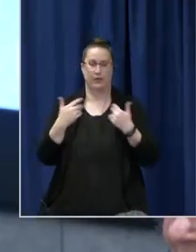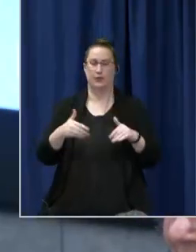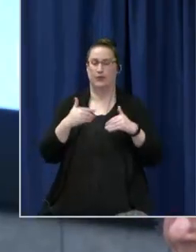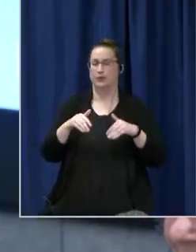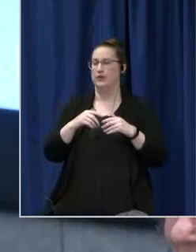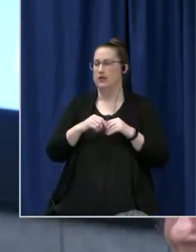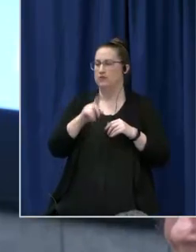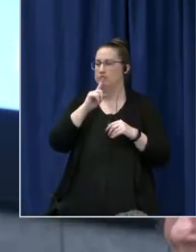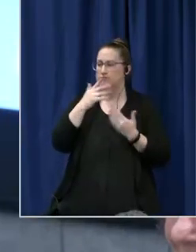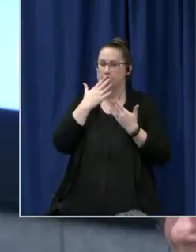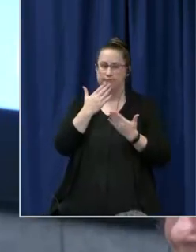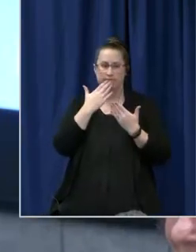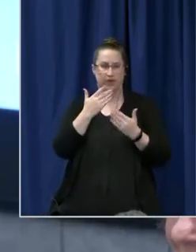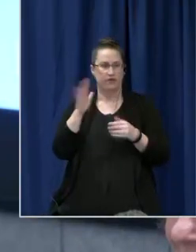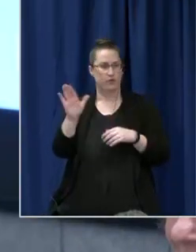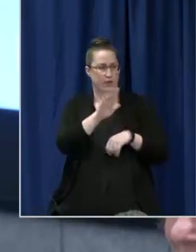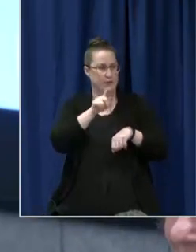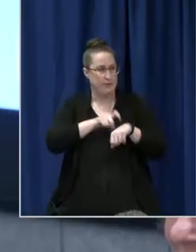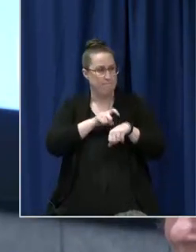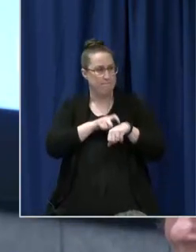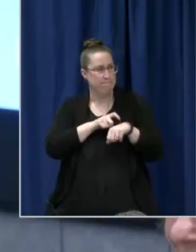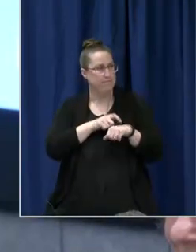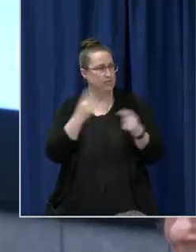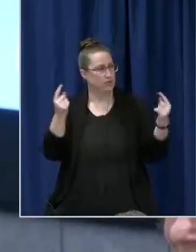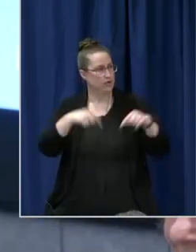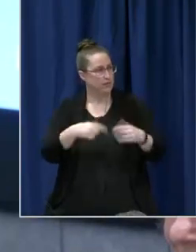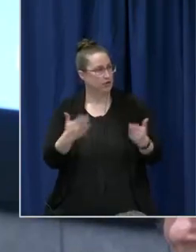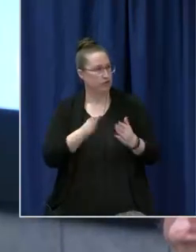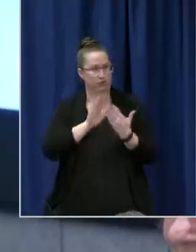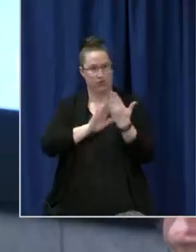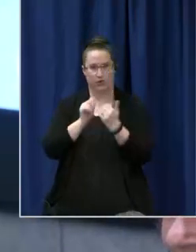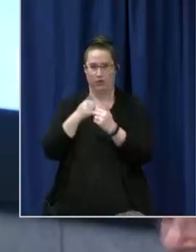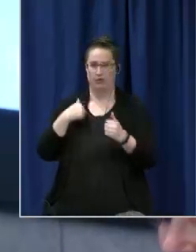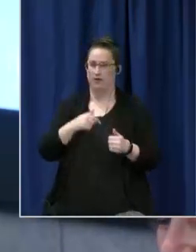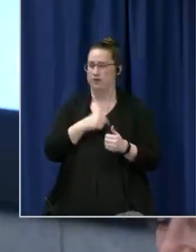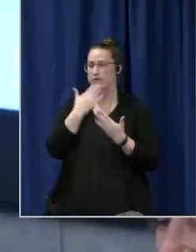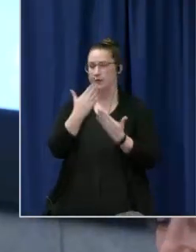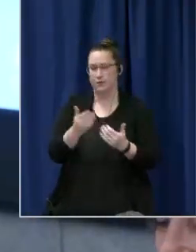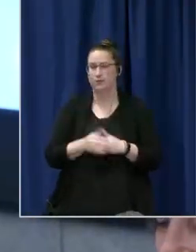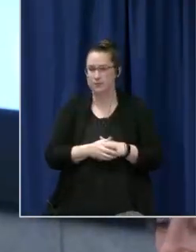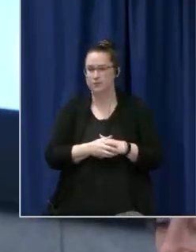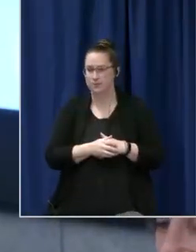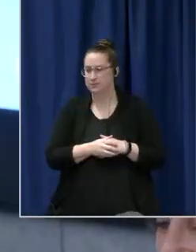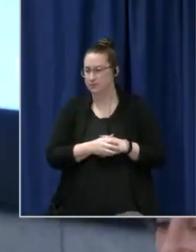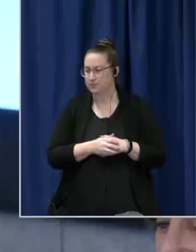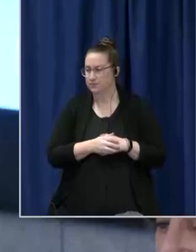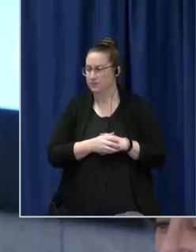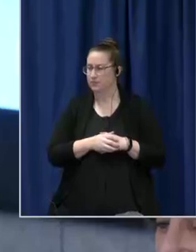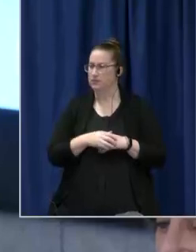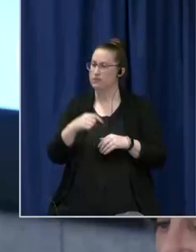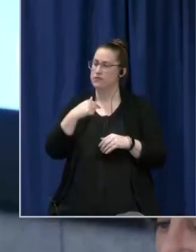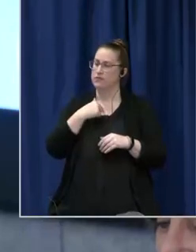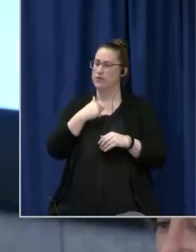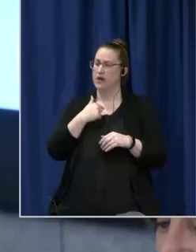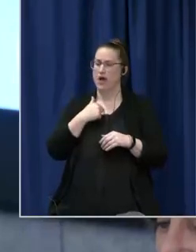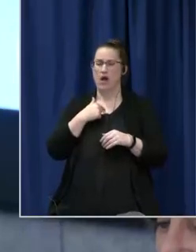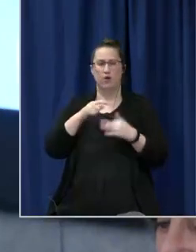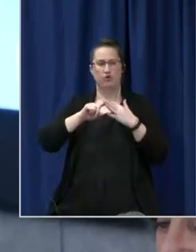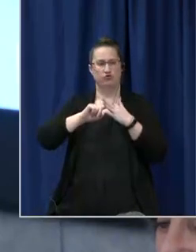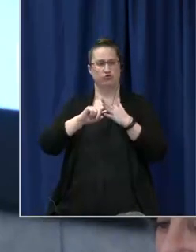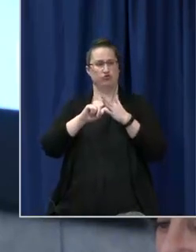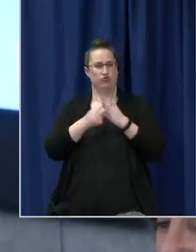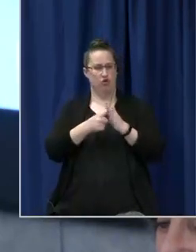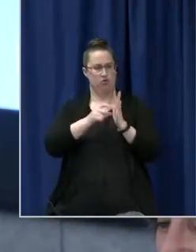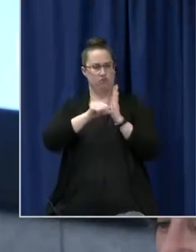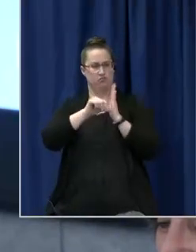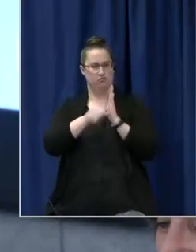always appreciate you taking the time to be here in person with us. So thank you, guys. I really just want to start at the top and underscore